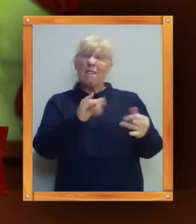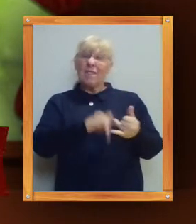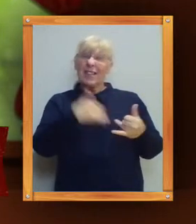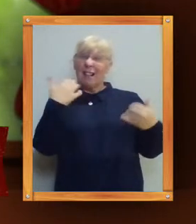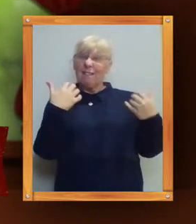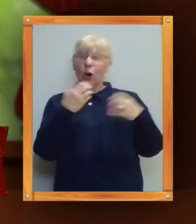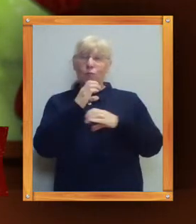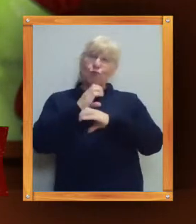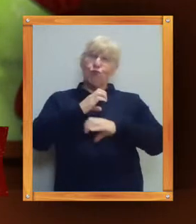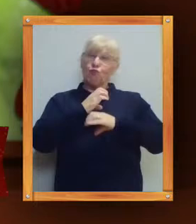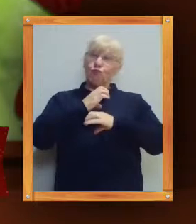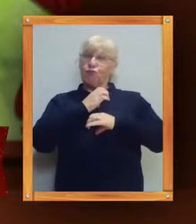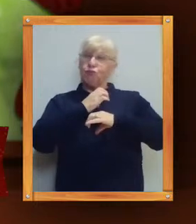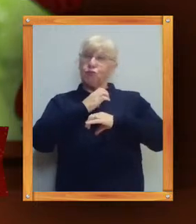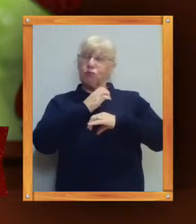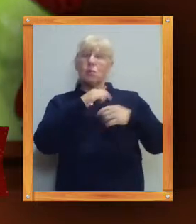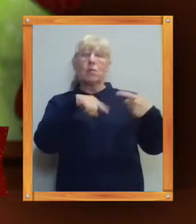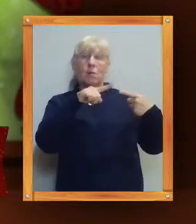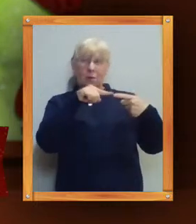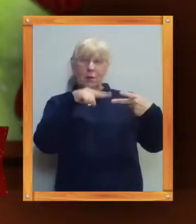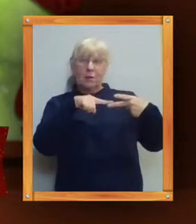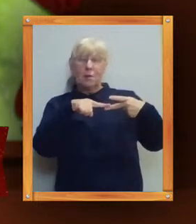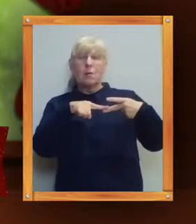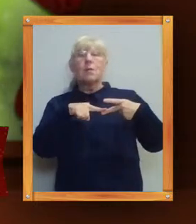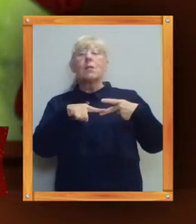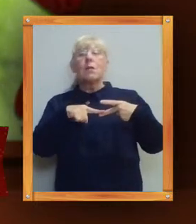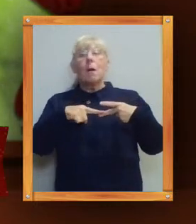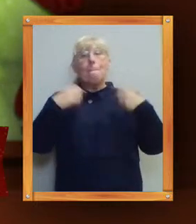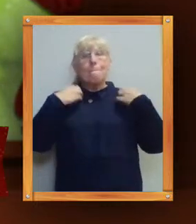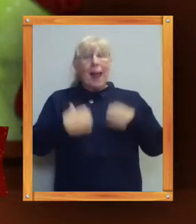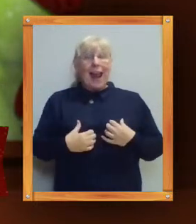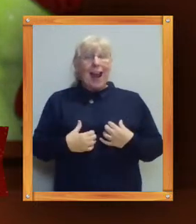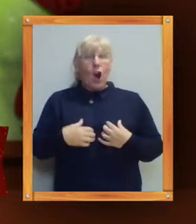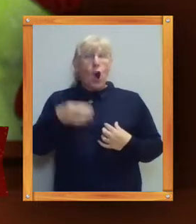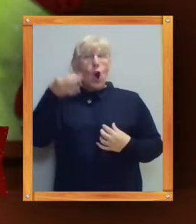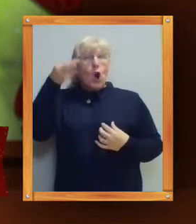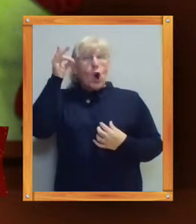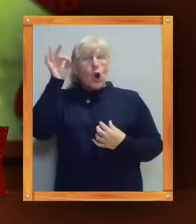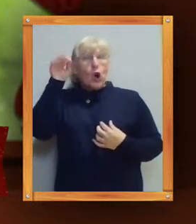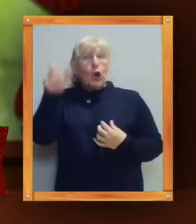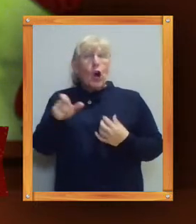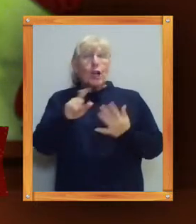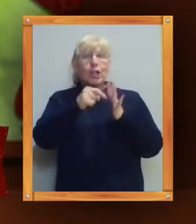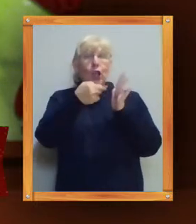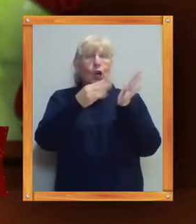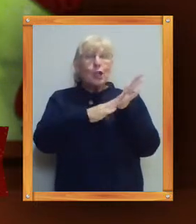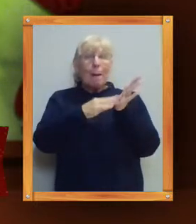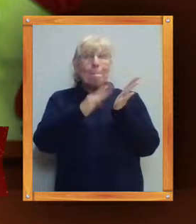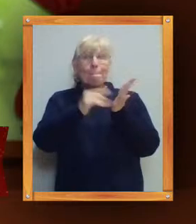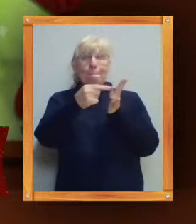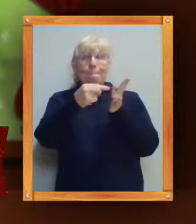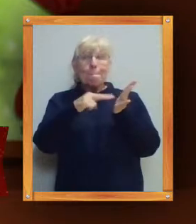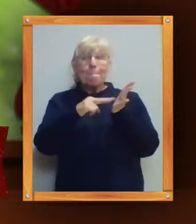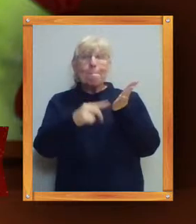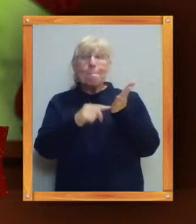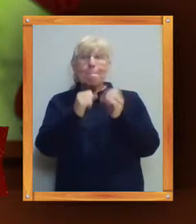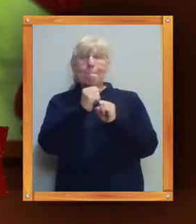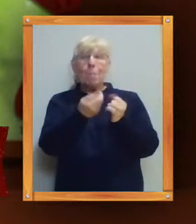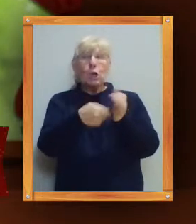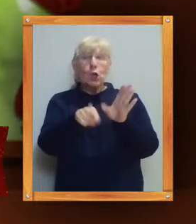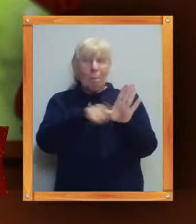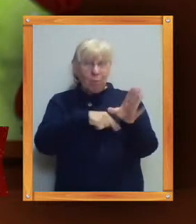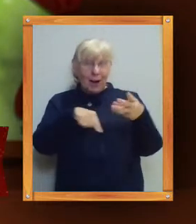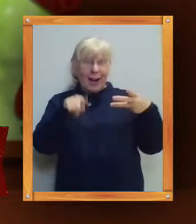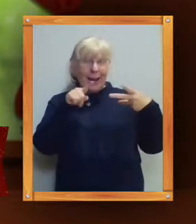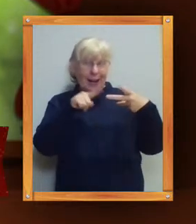will be dropping in with his Christmas message. We'll be going around the schools here in Randalstown, meeting some of the boys and girls from our different primary